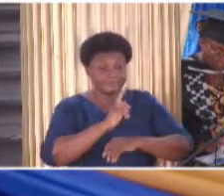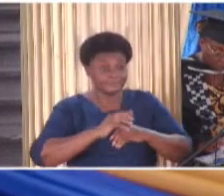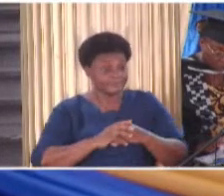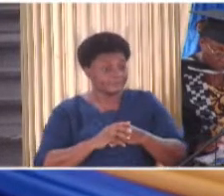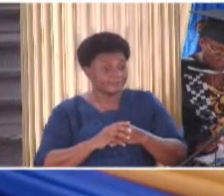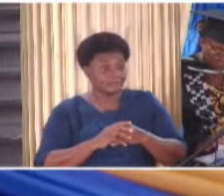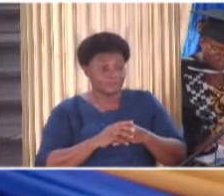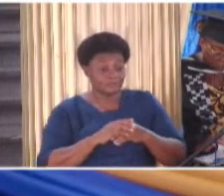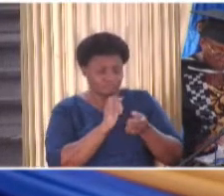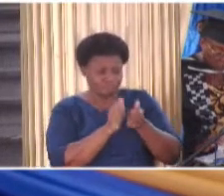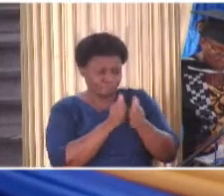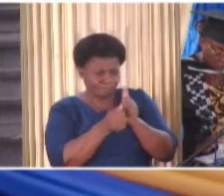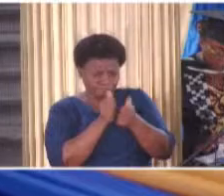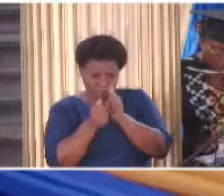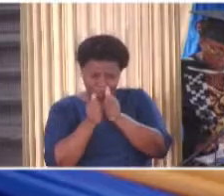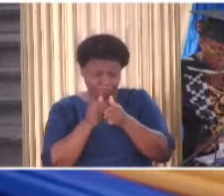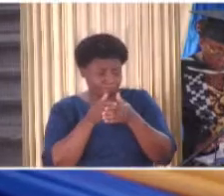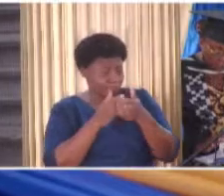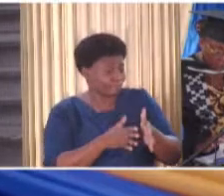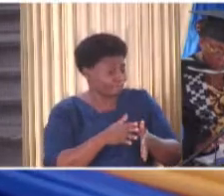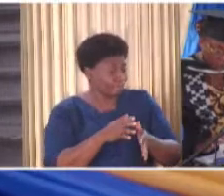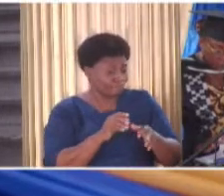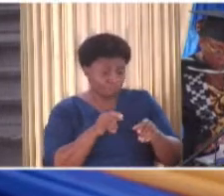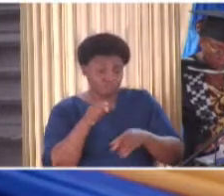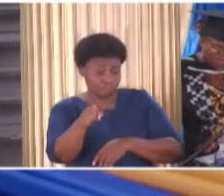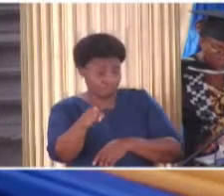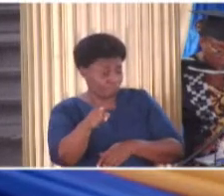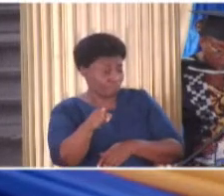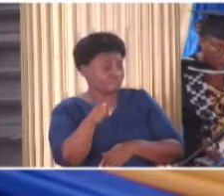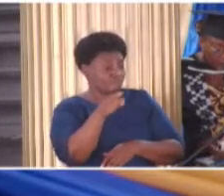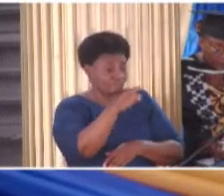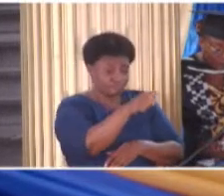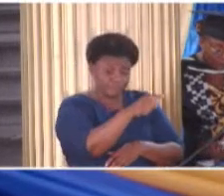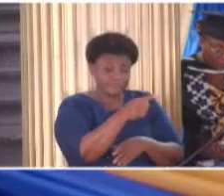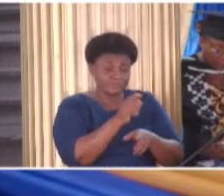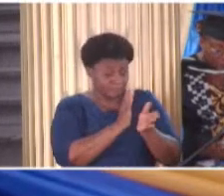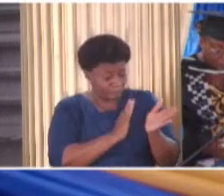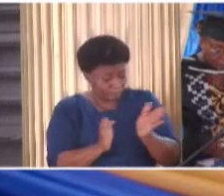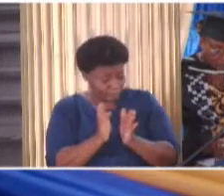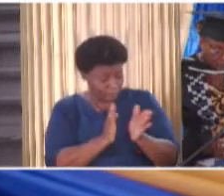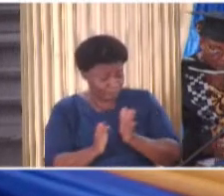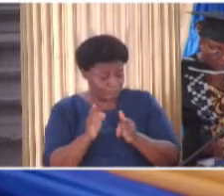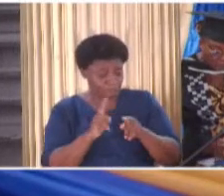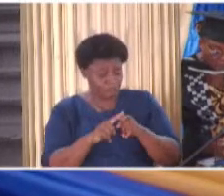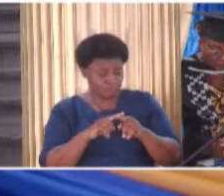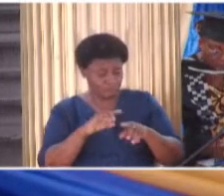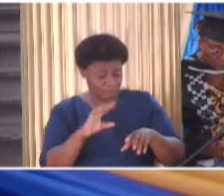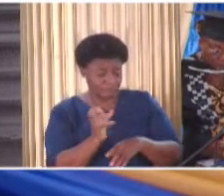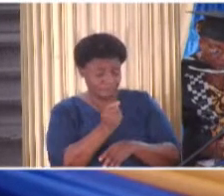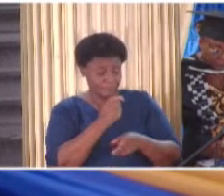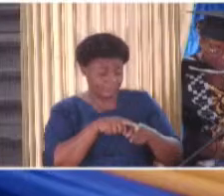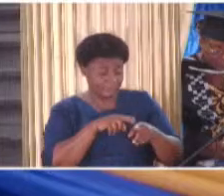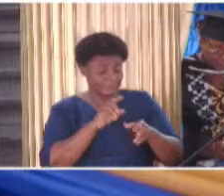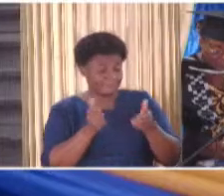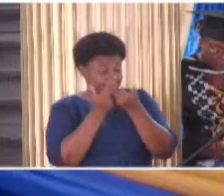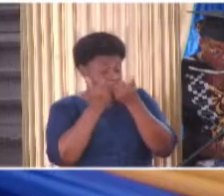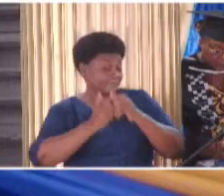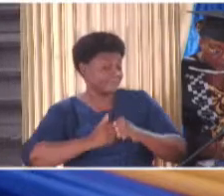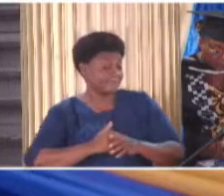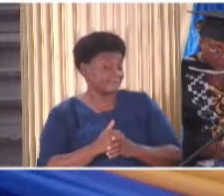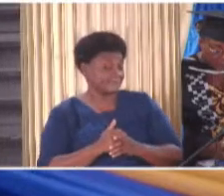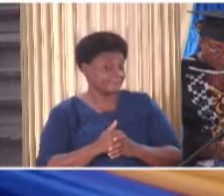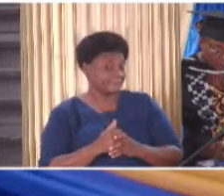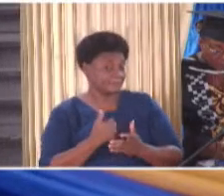competitive leaders, and you are prepared to take up this challenge. I wish